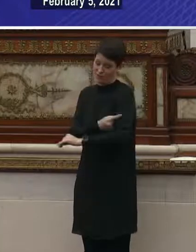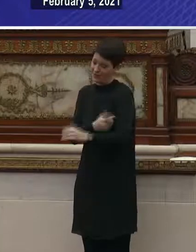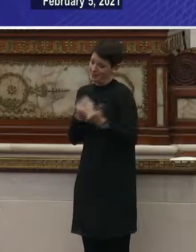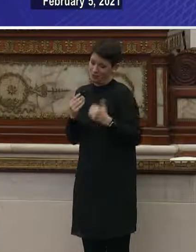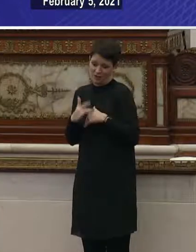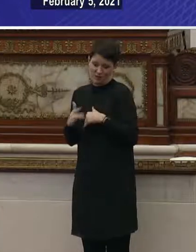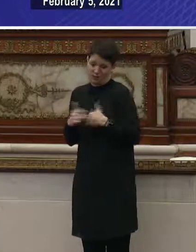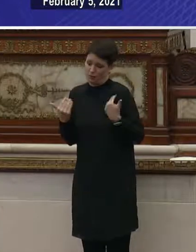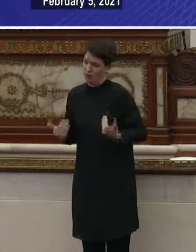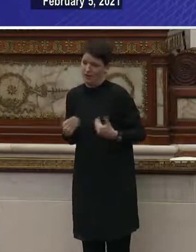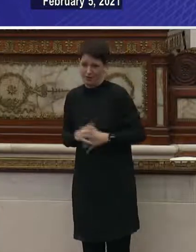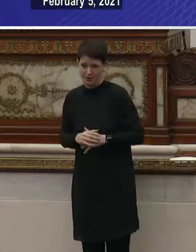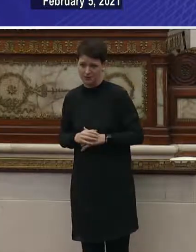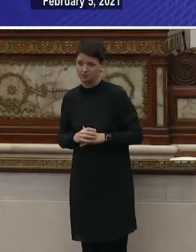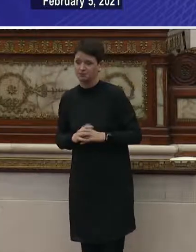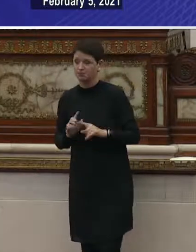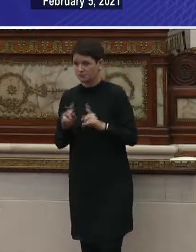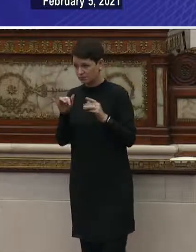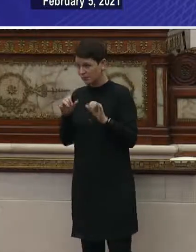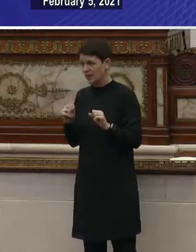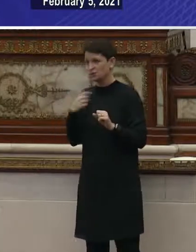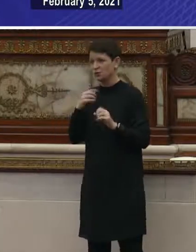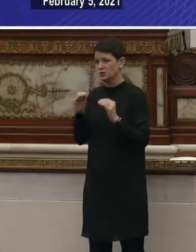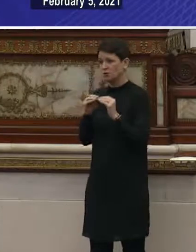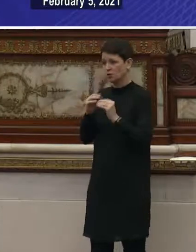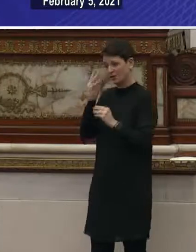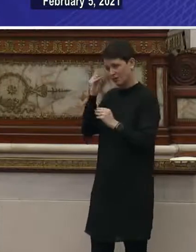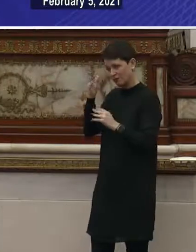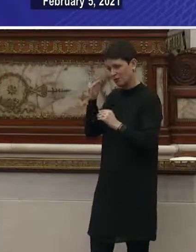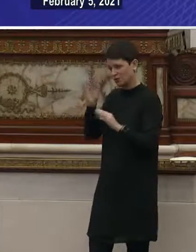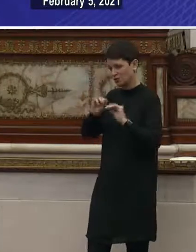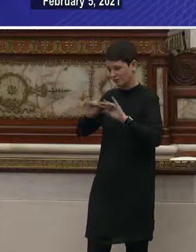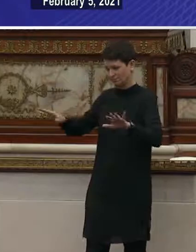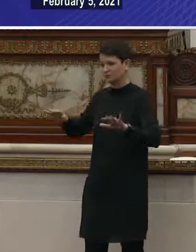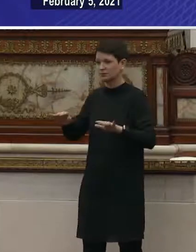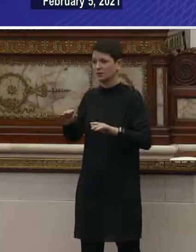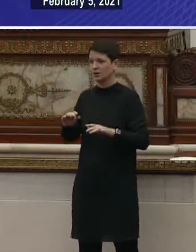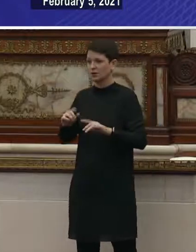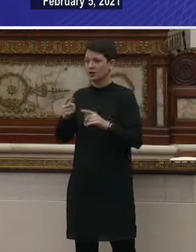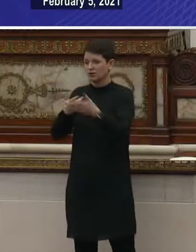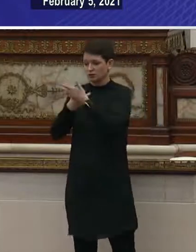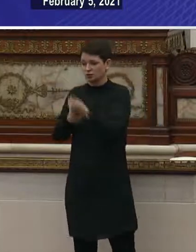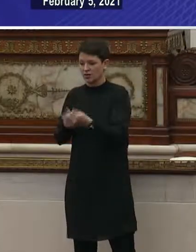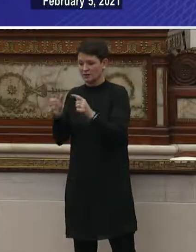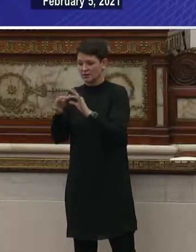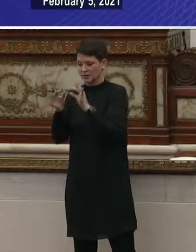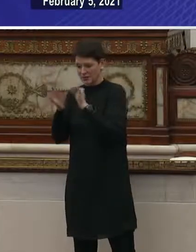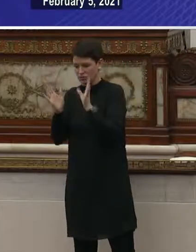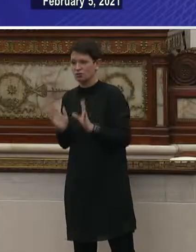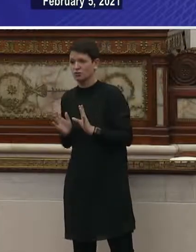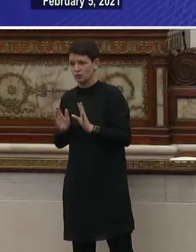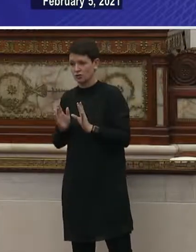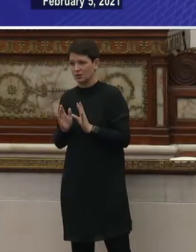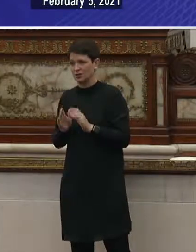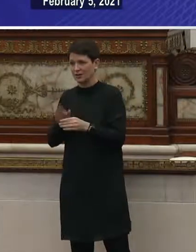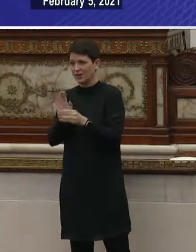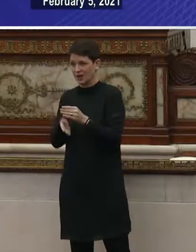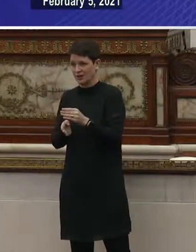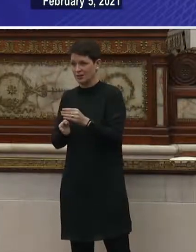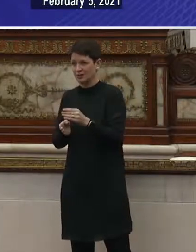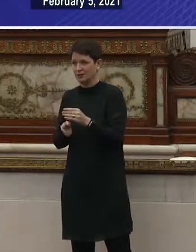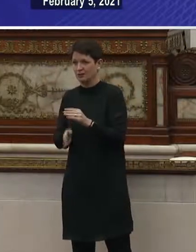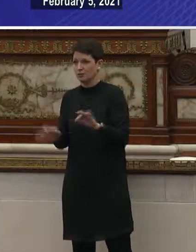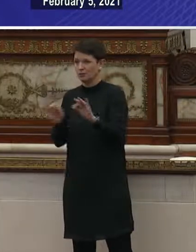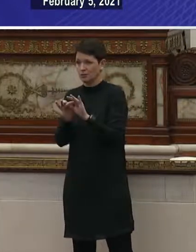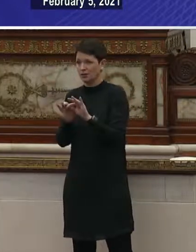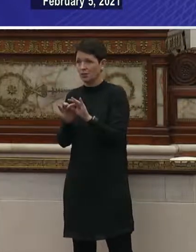that we can't meet. But yeah, we're going to need to do a lot of information. I think working through trusted messengers is going to be, in the end, the most important way